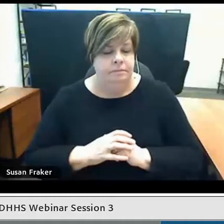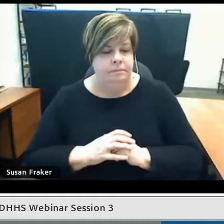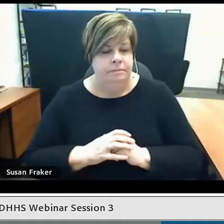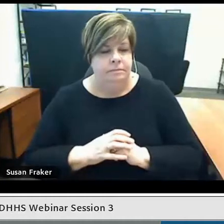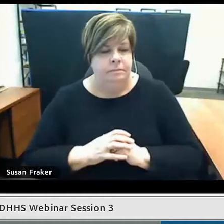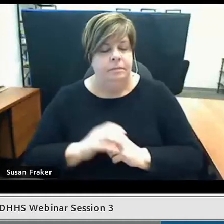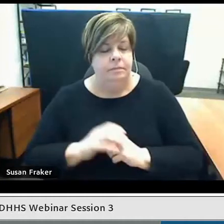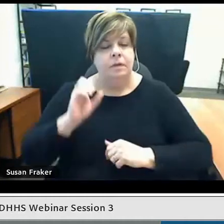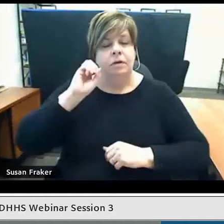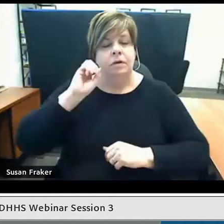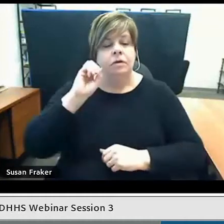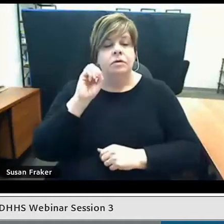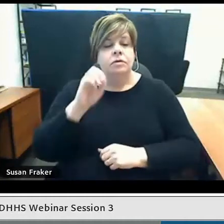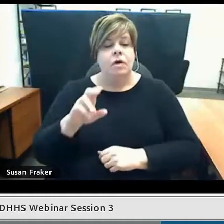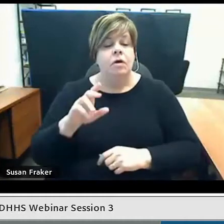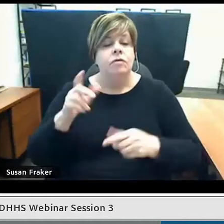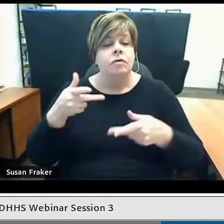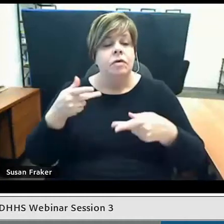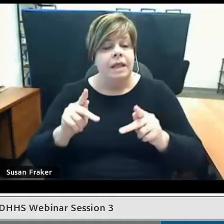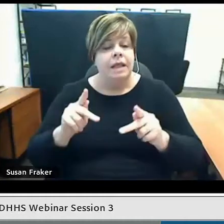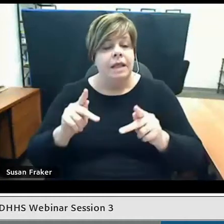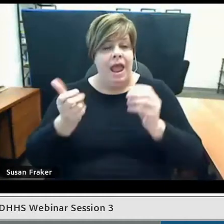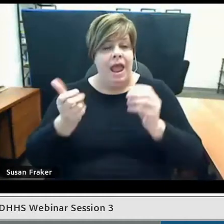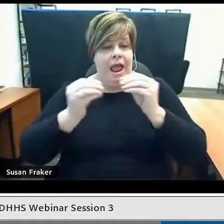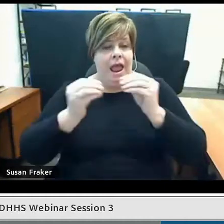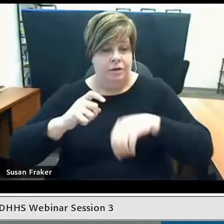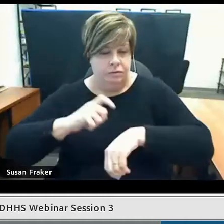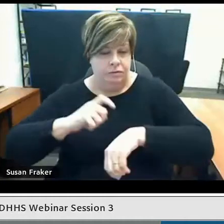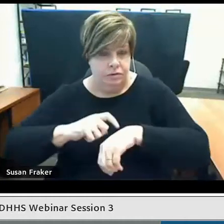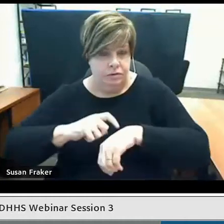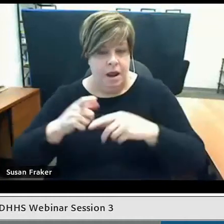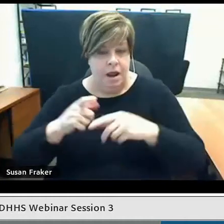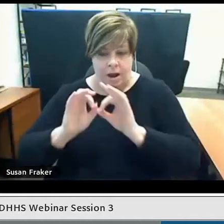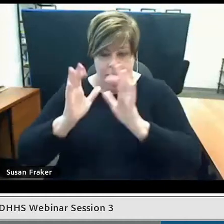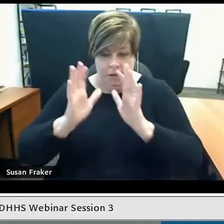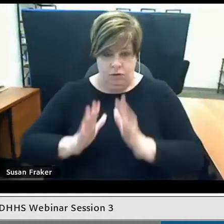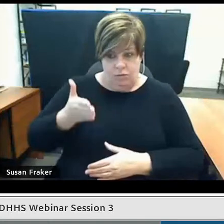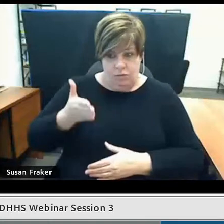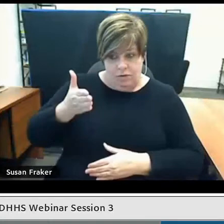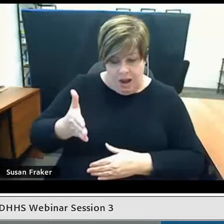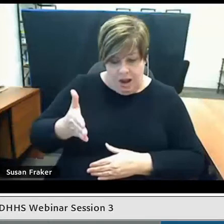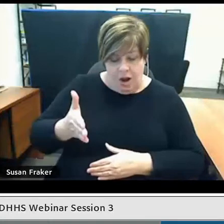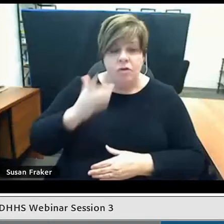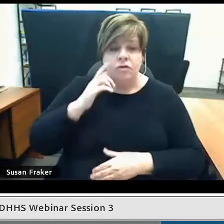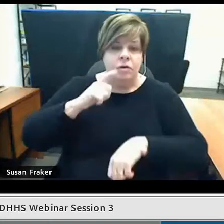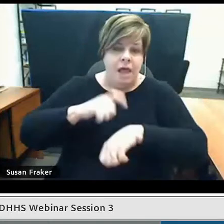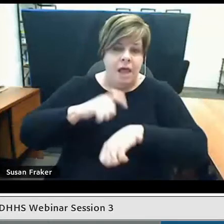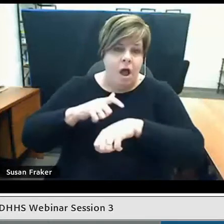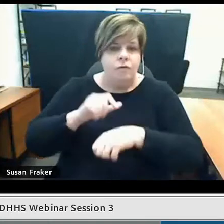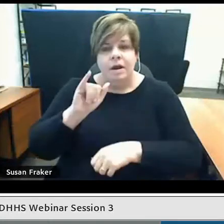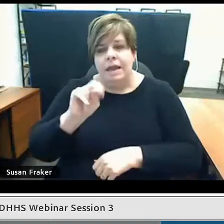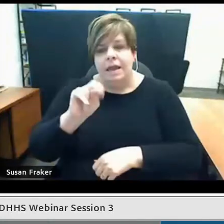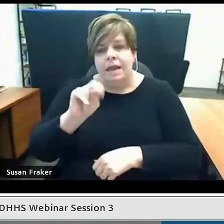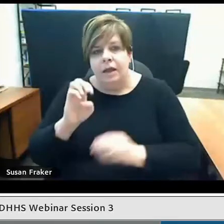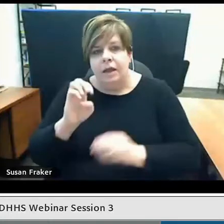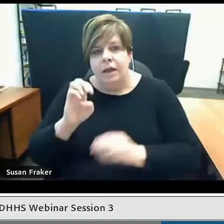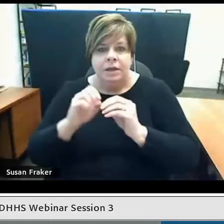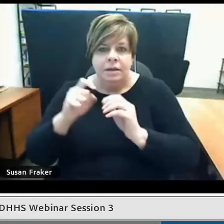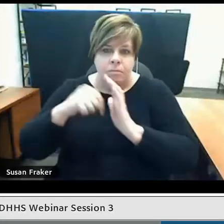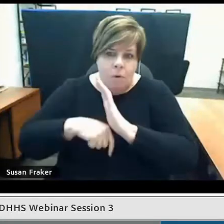Okay. If you can allow extra time when the interpreter is present, that will help with an intake. It might also help when you're